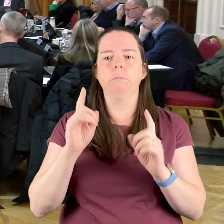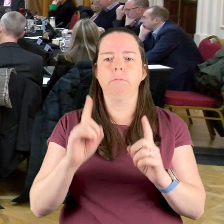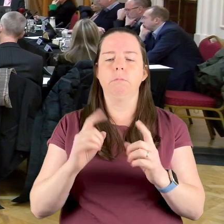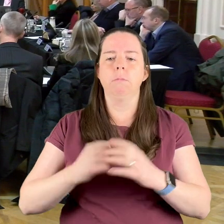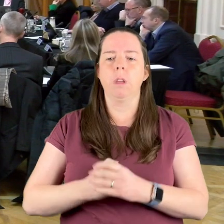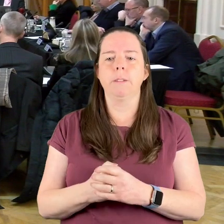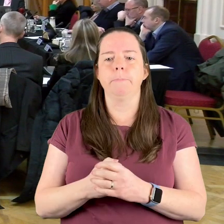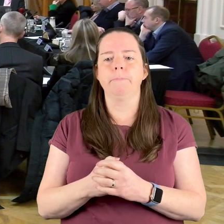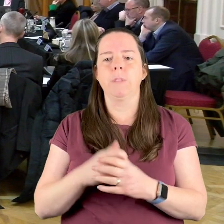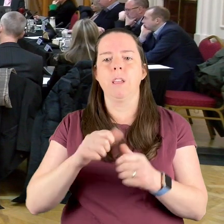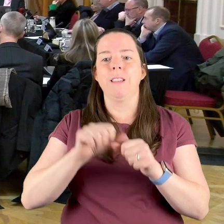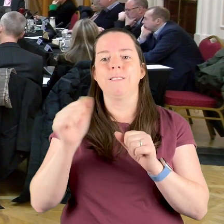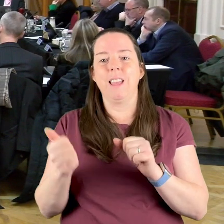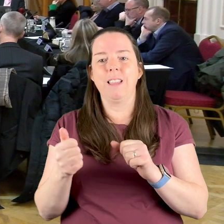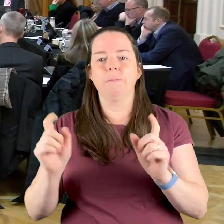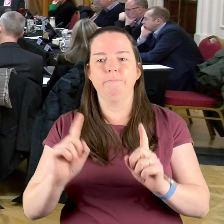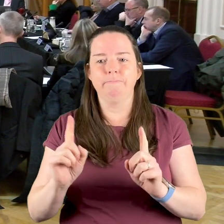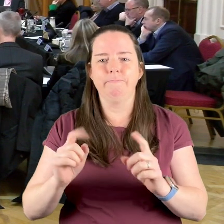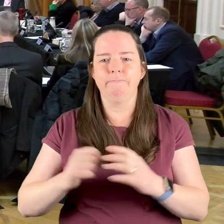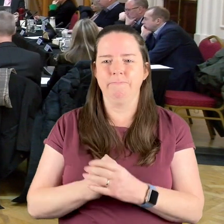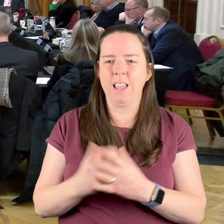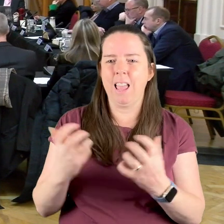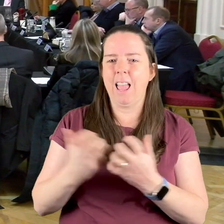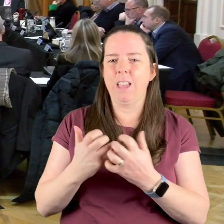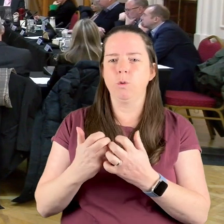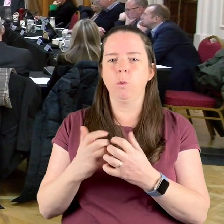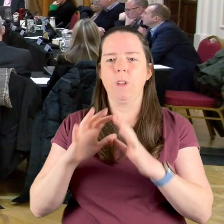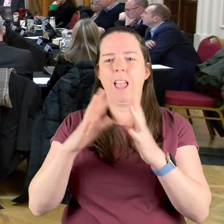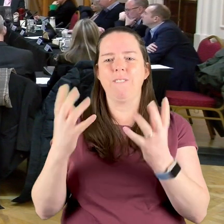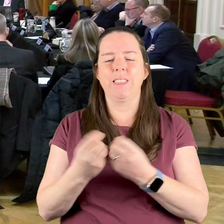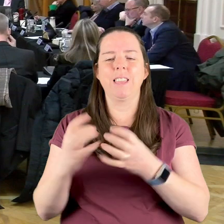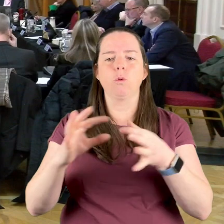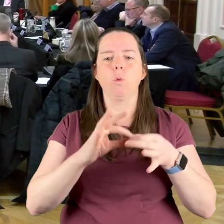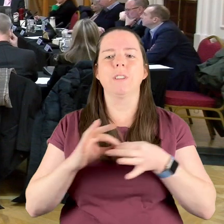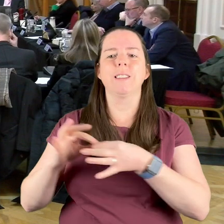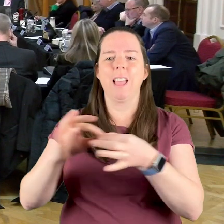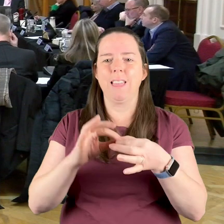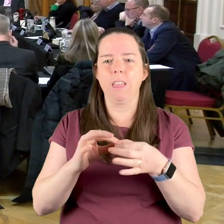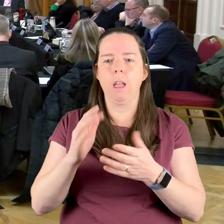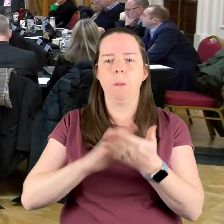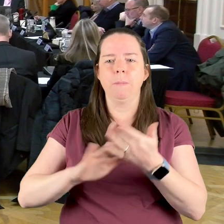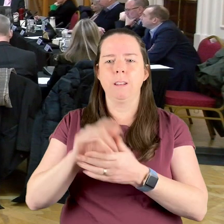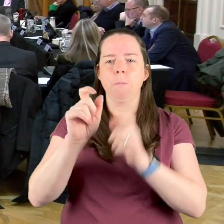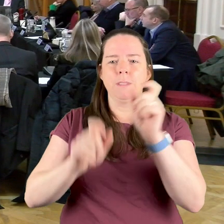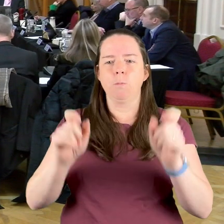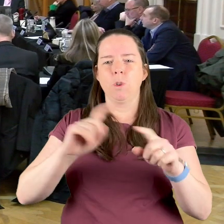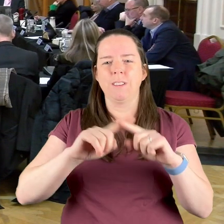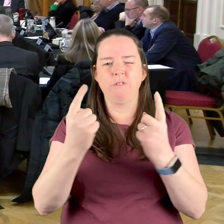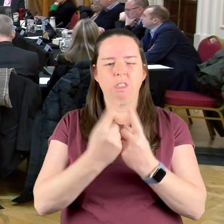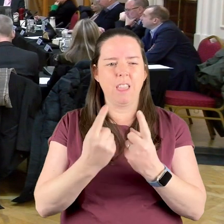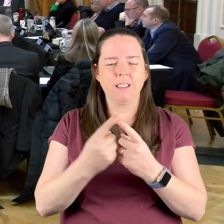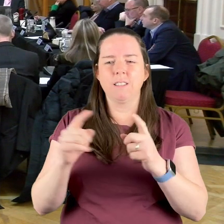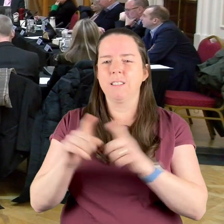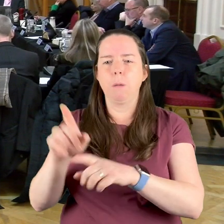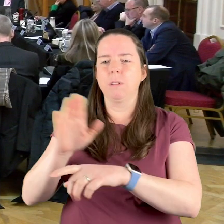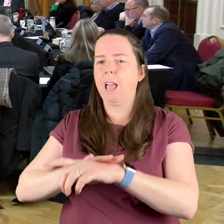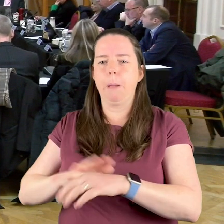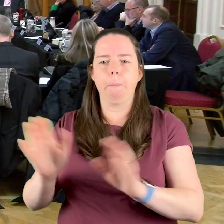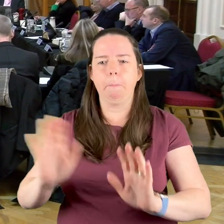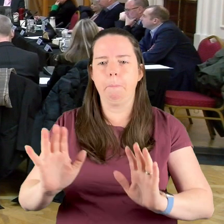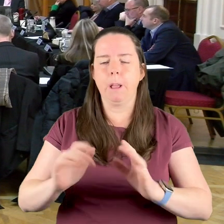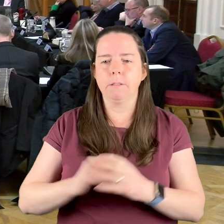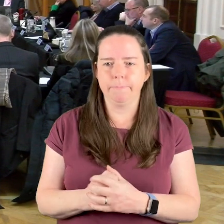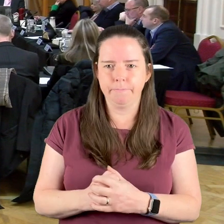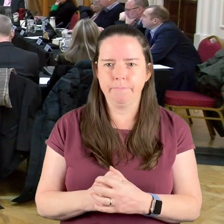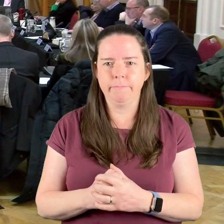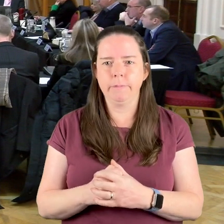1, Orkindin 2. Now it's about how do we then join everything together so that people won't be doing different things. At the same time, as much as all